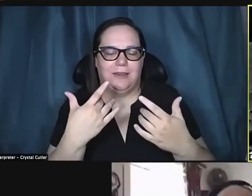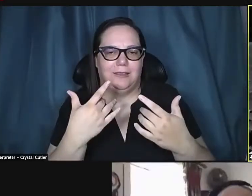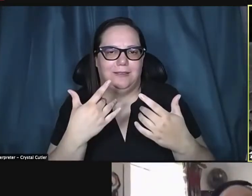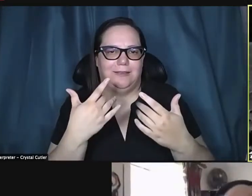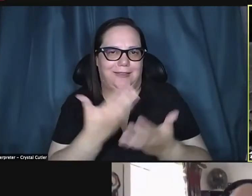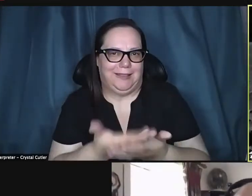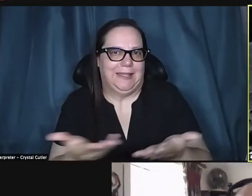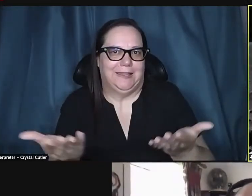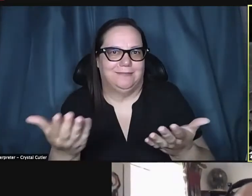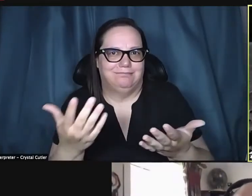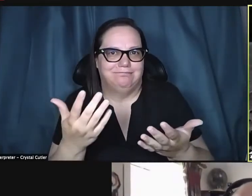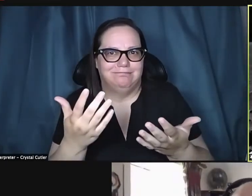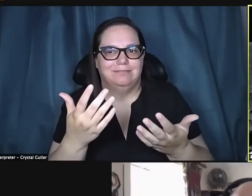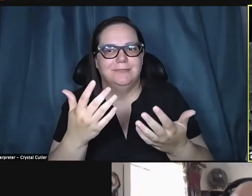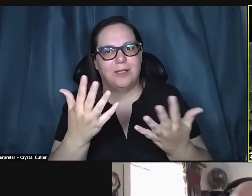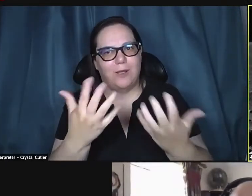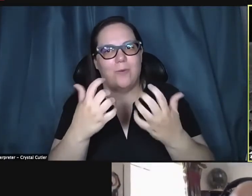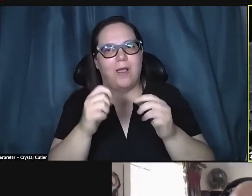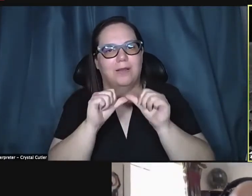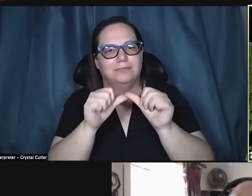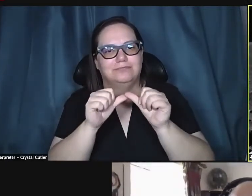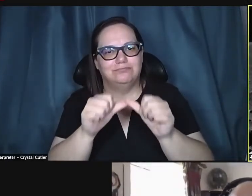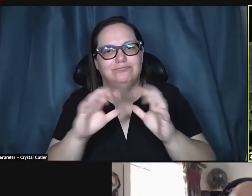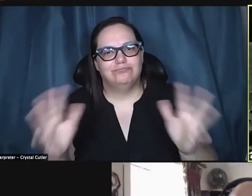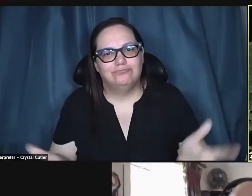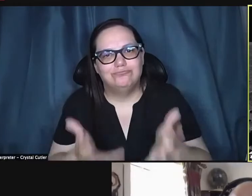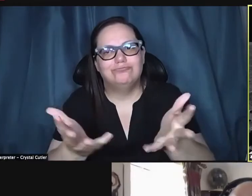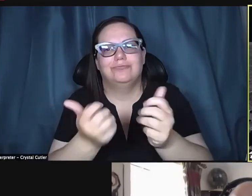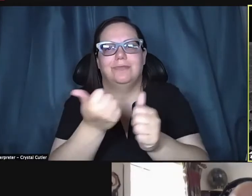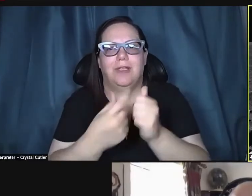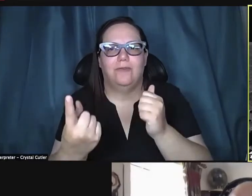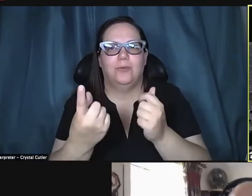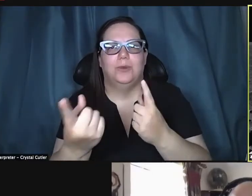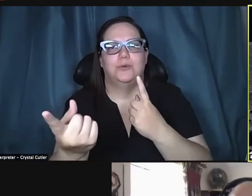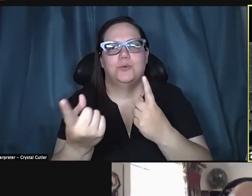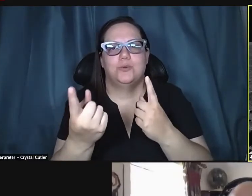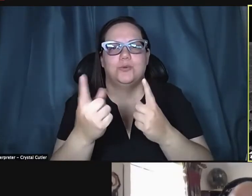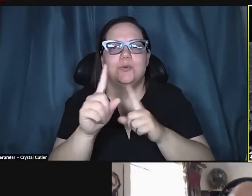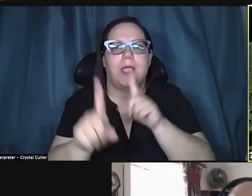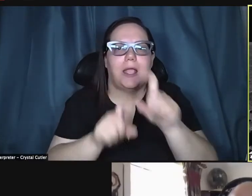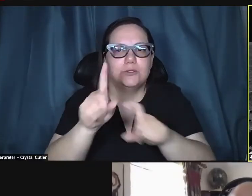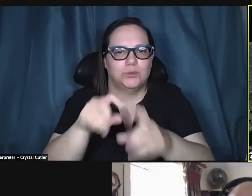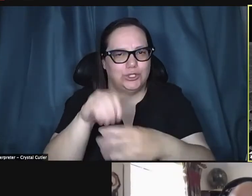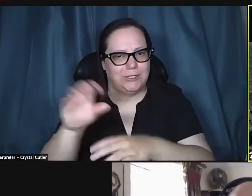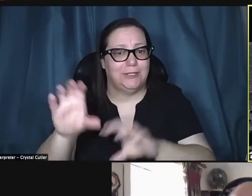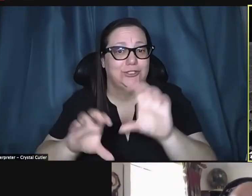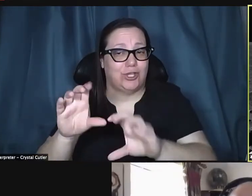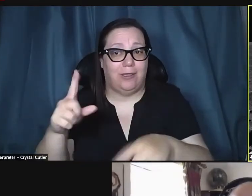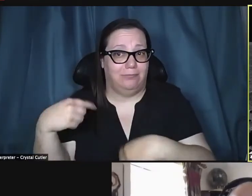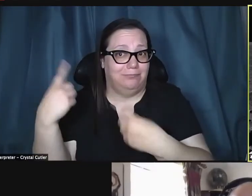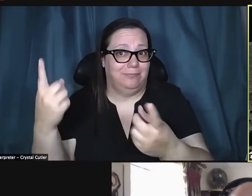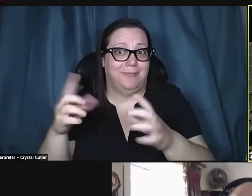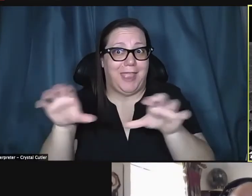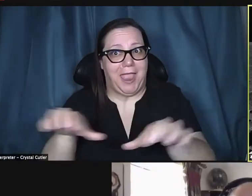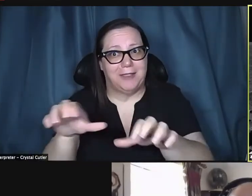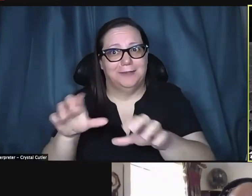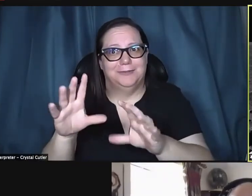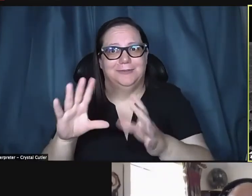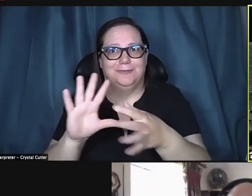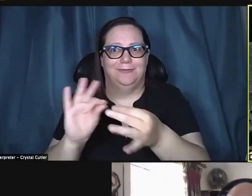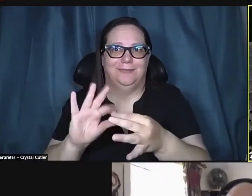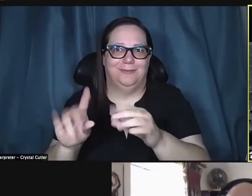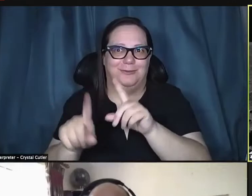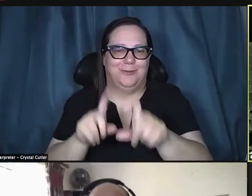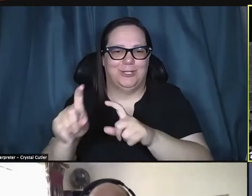thing. And I want to continue to encourage everyone to ask questions in chat. That's been very active. I want to make